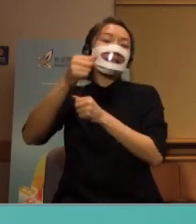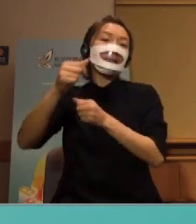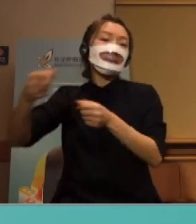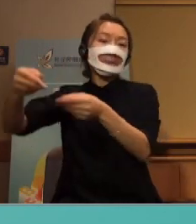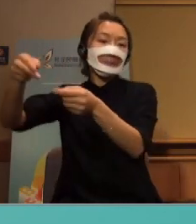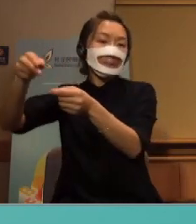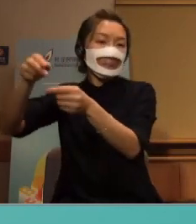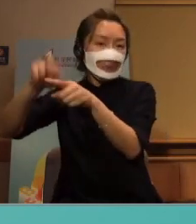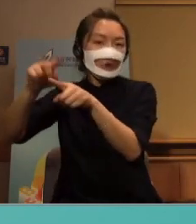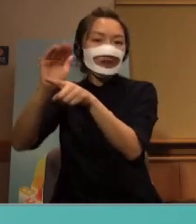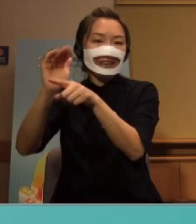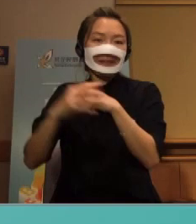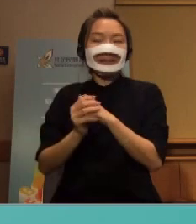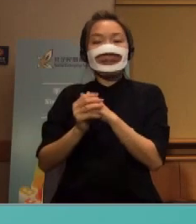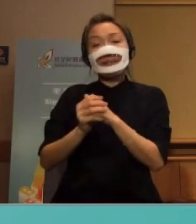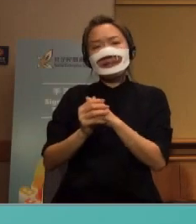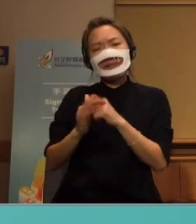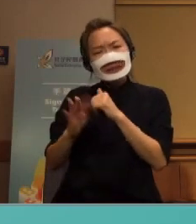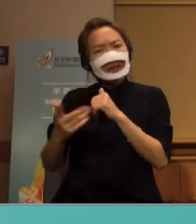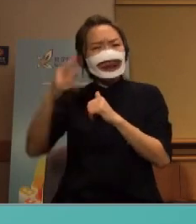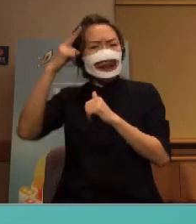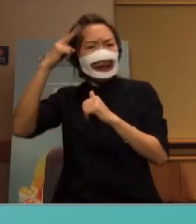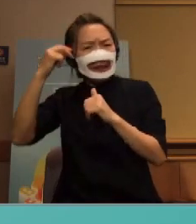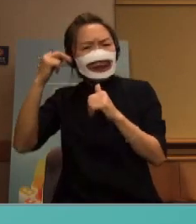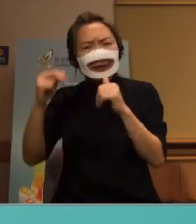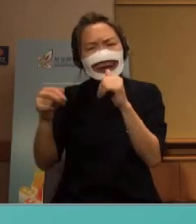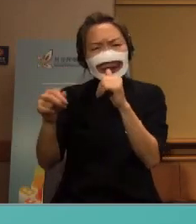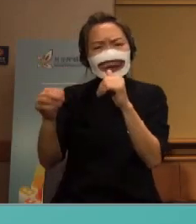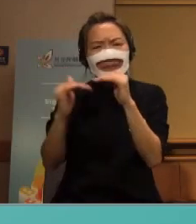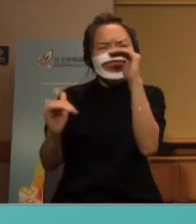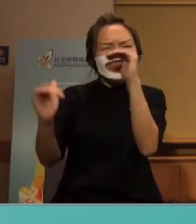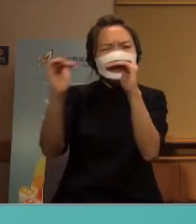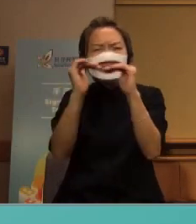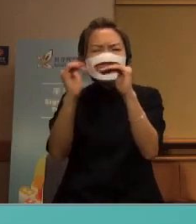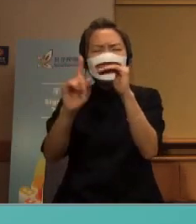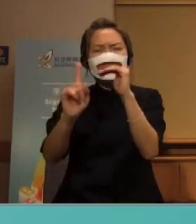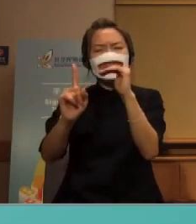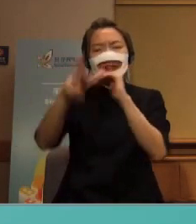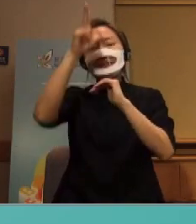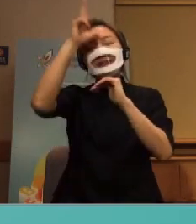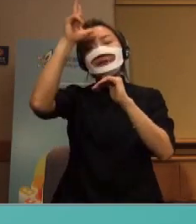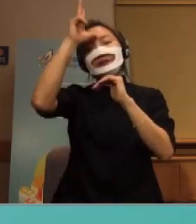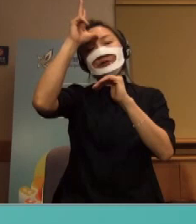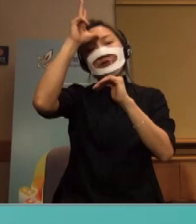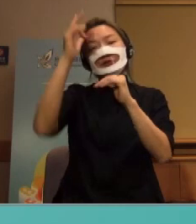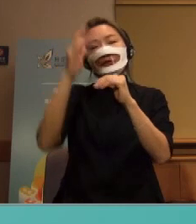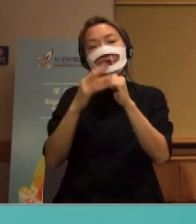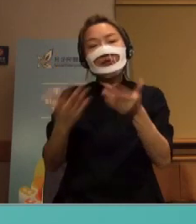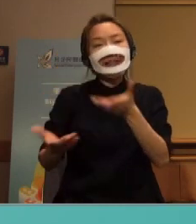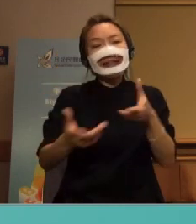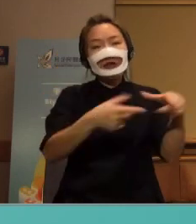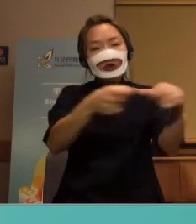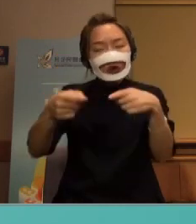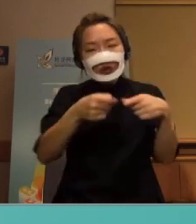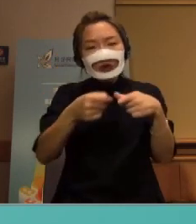Large banks and even governments are pushing for establishment of Asian carbon markets. Singapore, Temasek has pledged multiple billions of dollars to